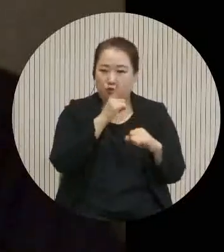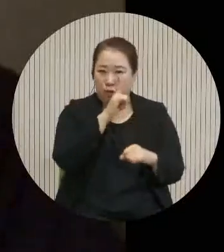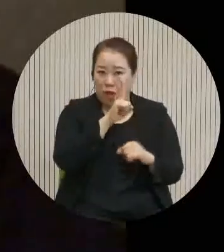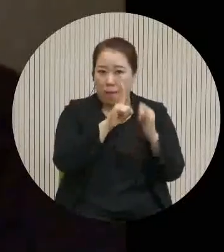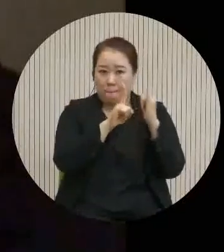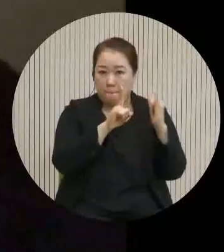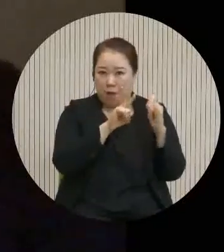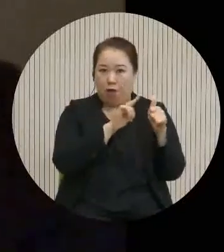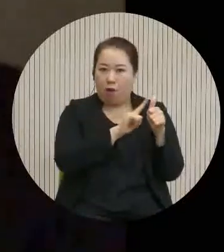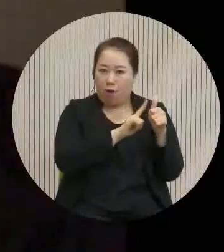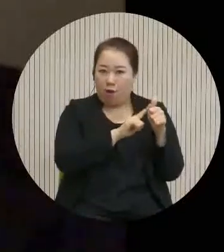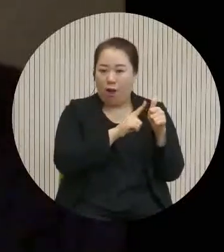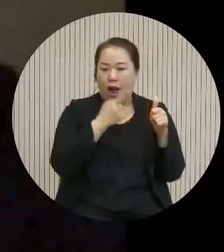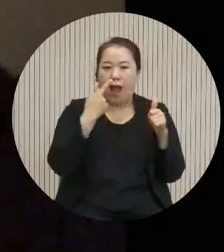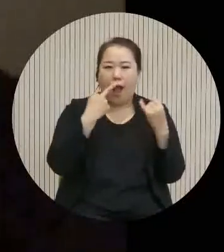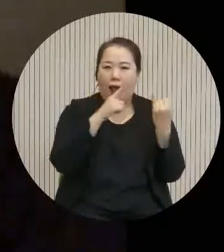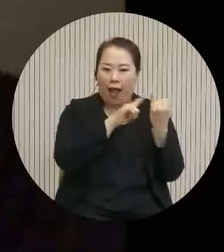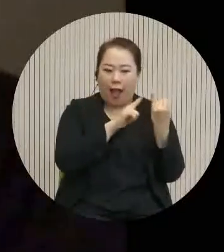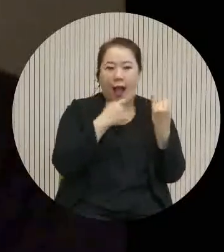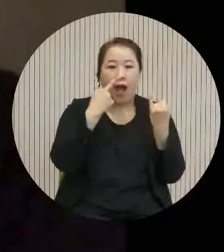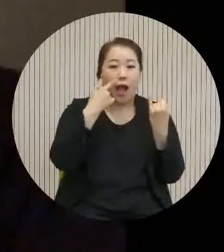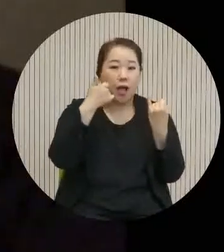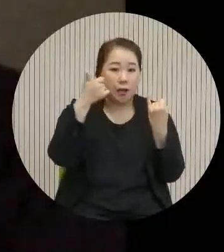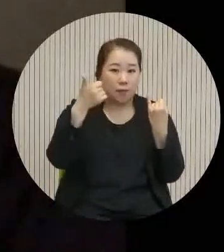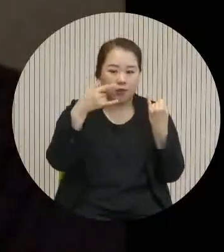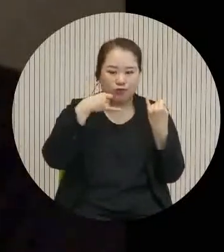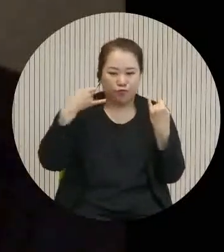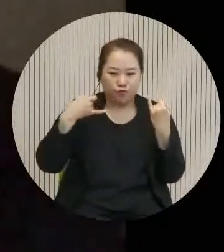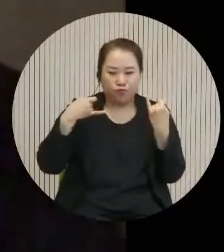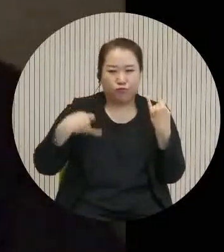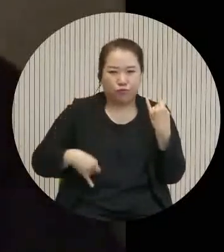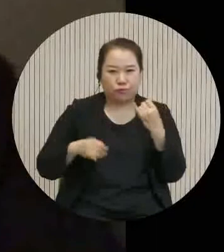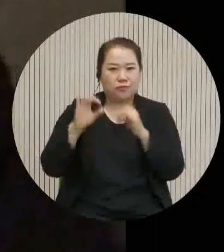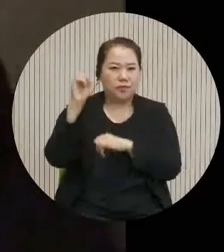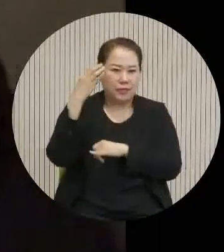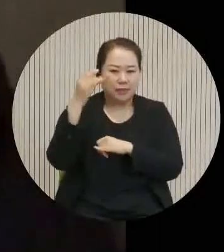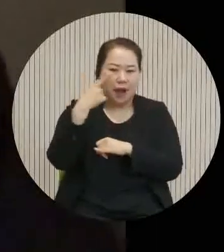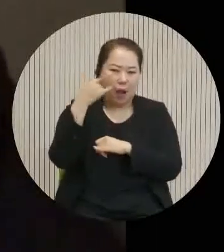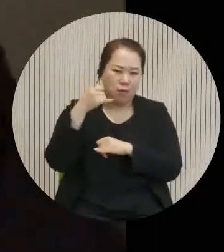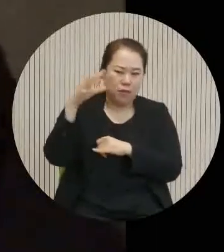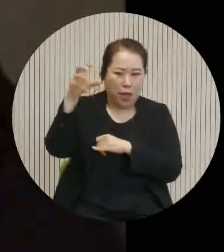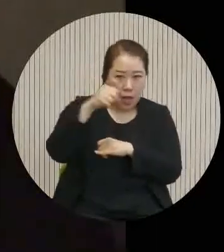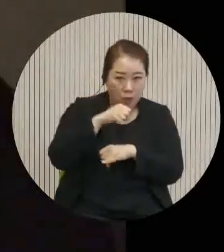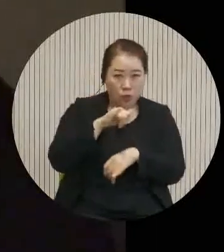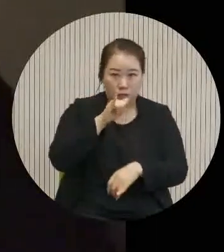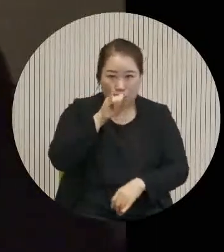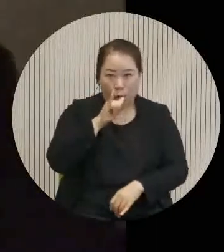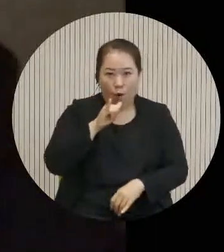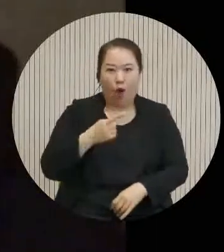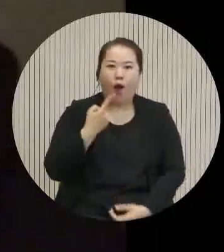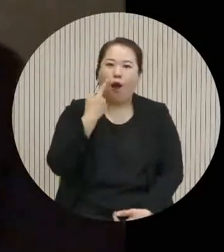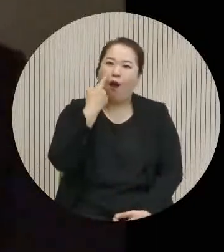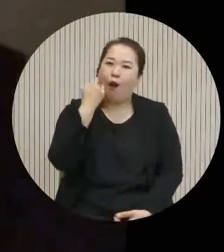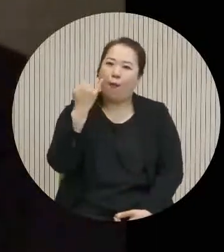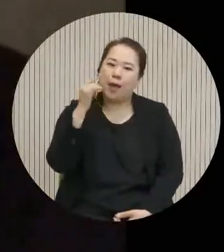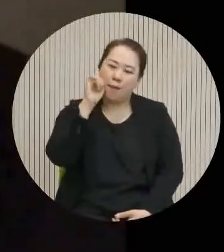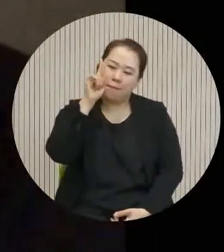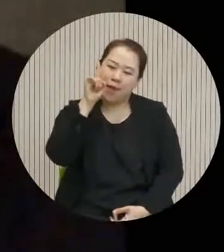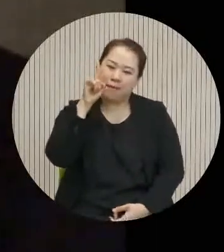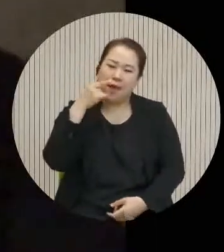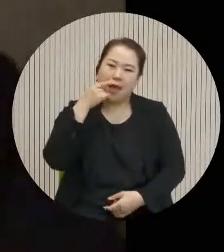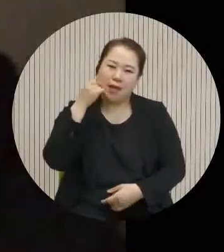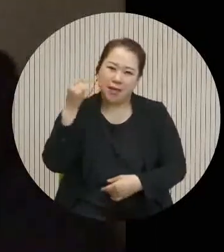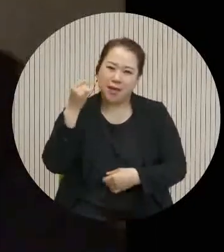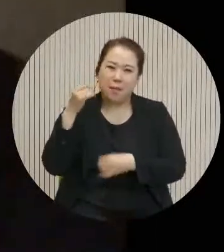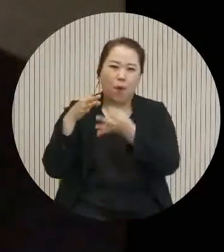read. Julie's mother brought home newspapers, which she bought at the Japanese market. They got newspapers